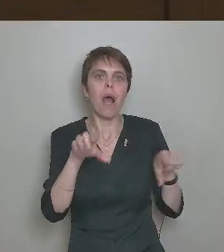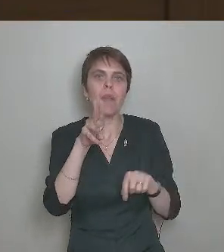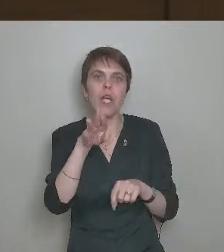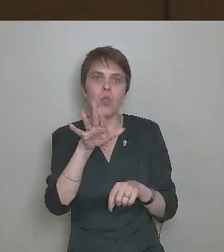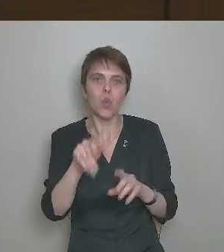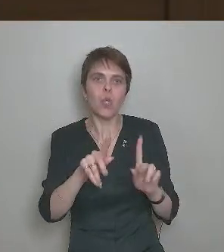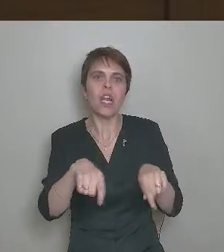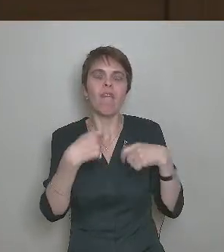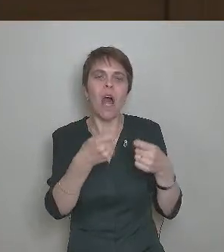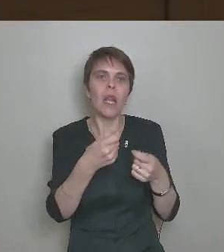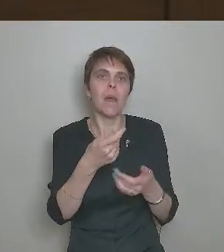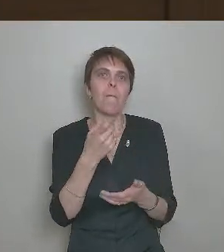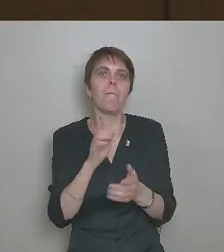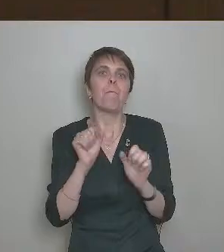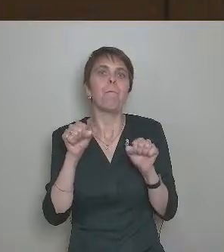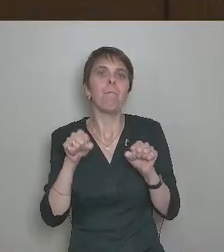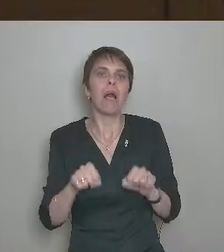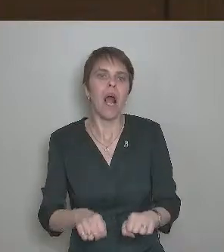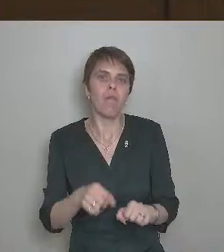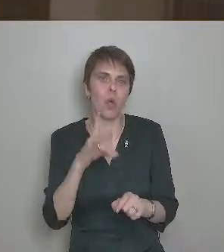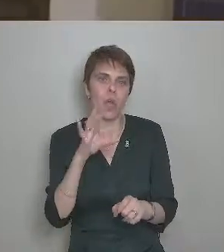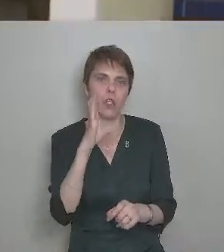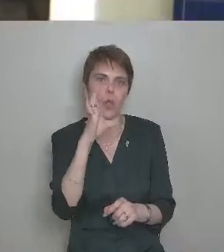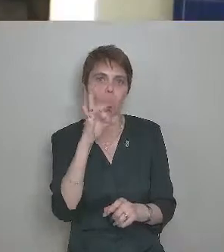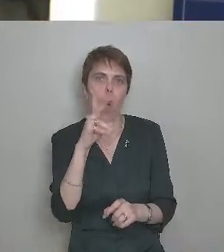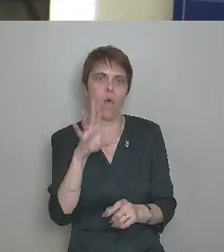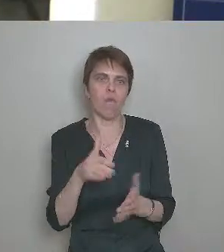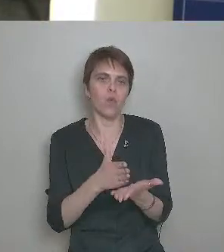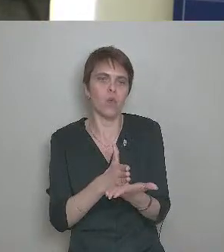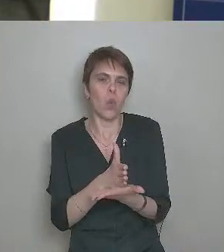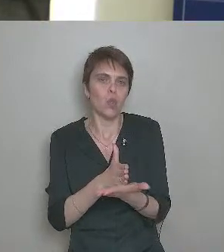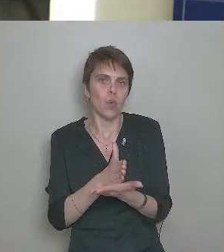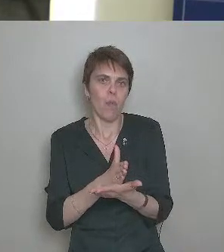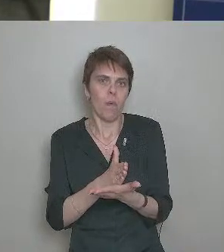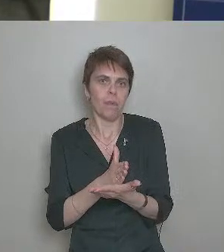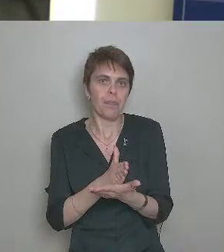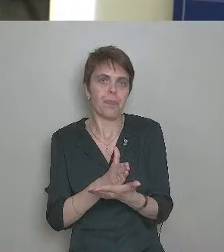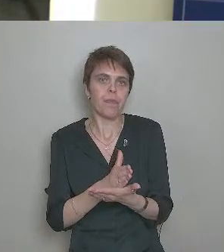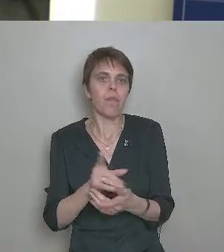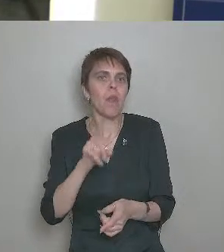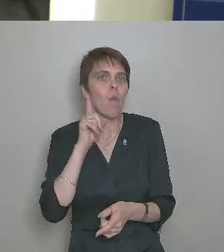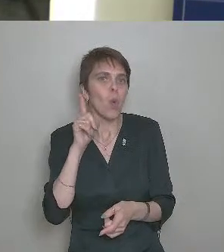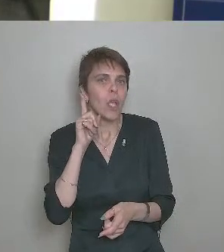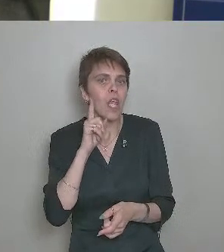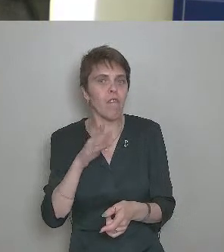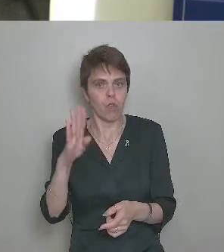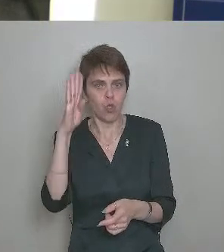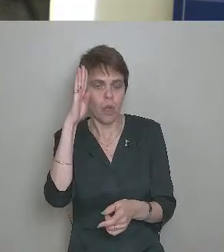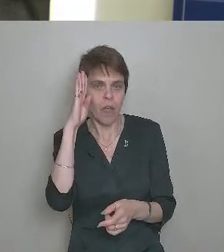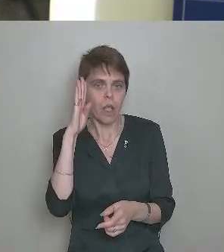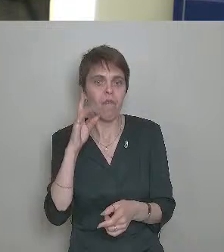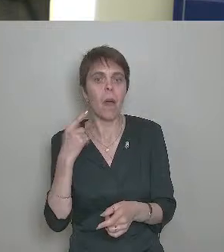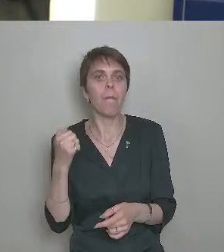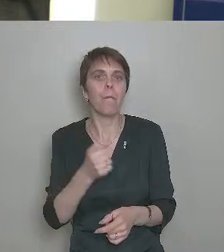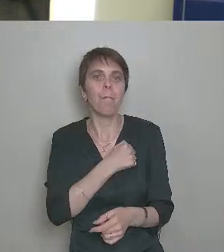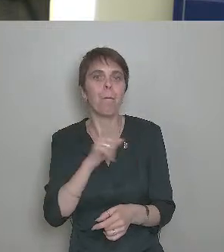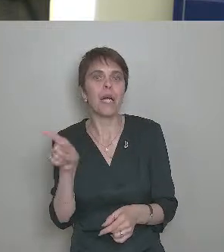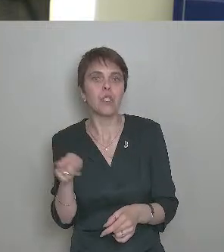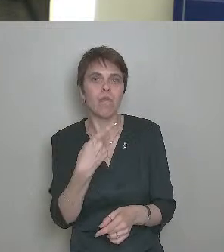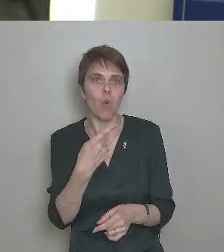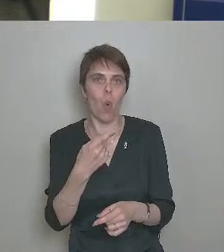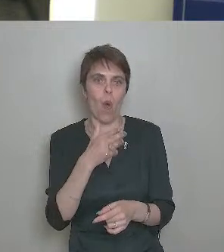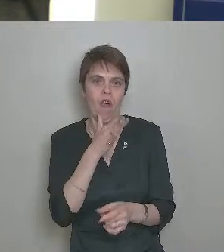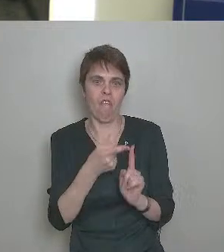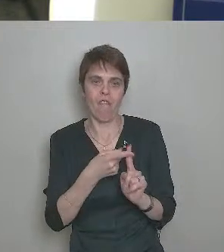existence of local mandate allowed to delay serving in the army. That's why a lot of